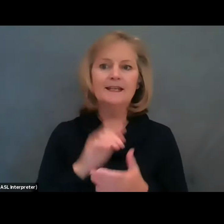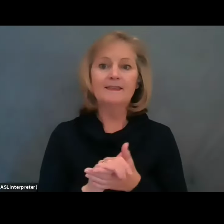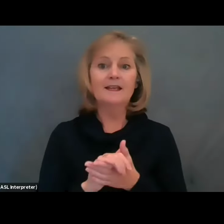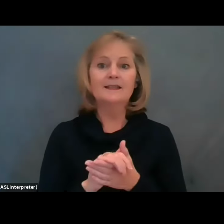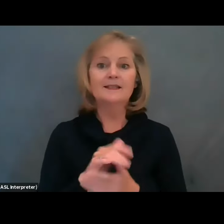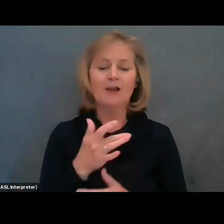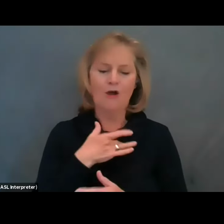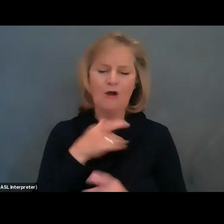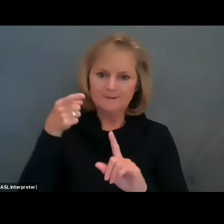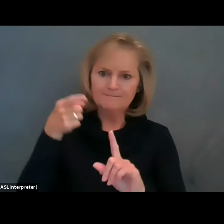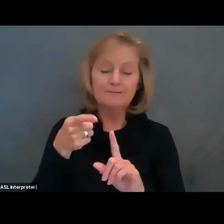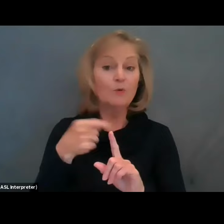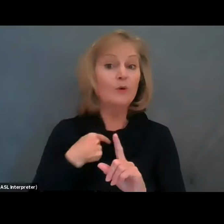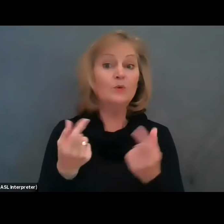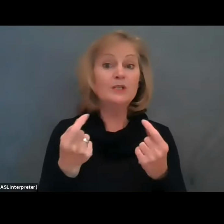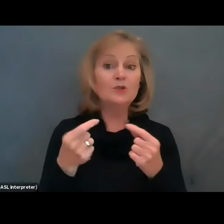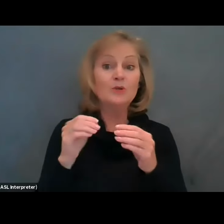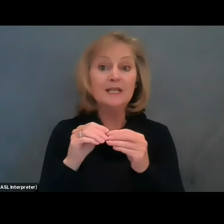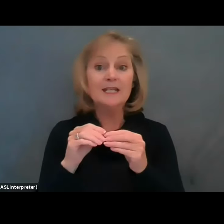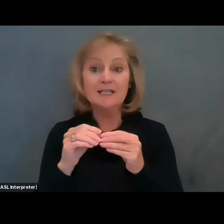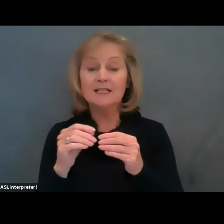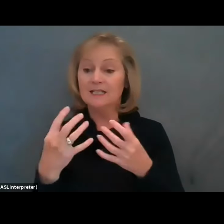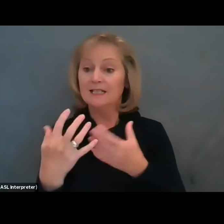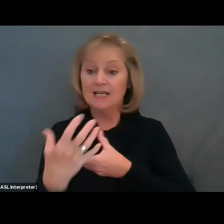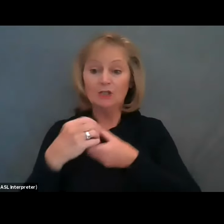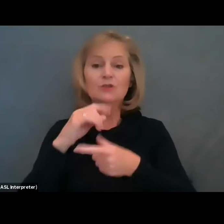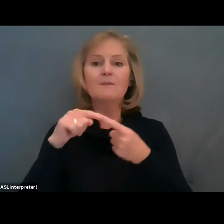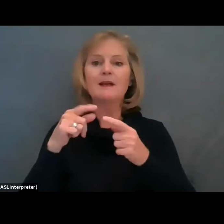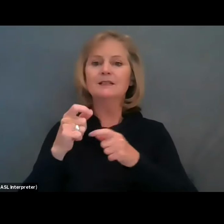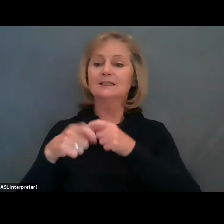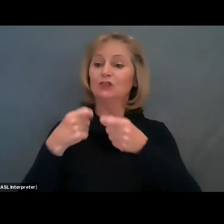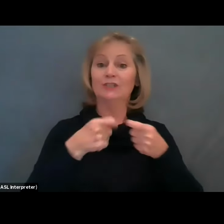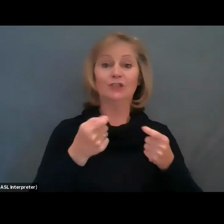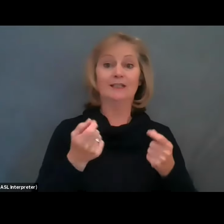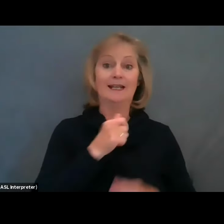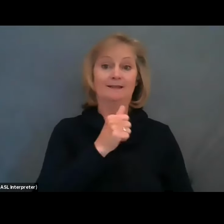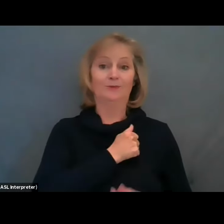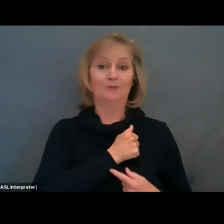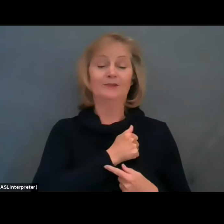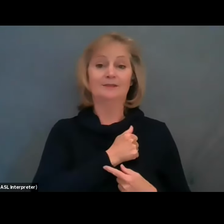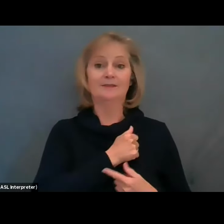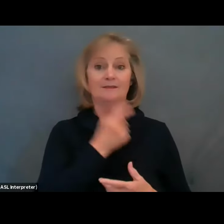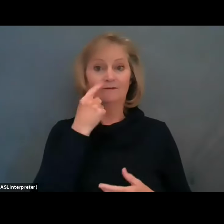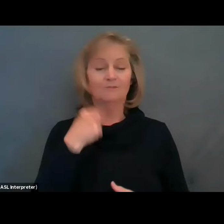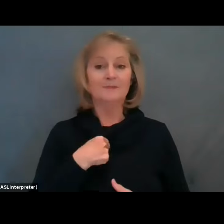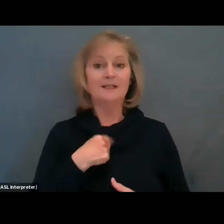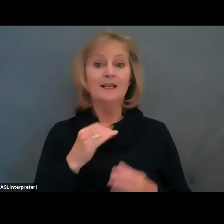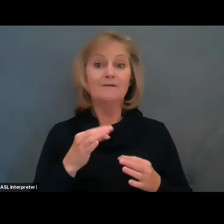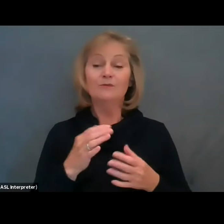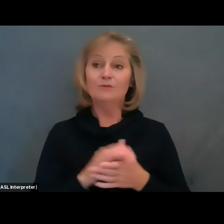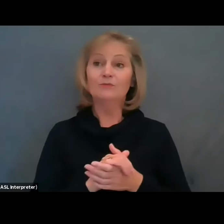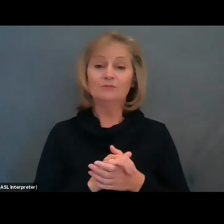heart of what we do in humanity and inclusion is all about changing attitudes. And so for me, if you're going